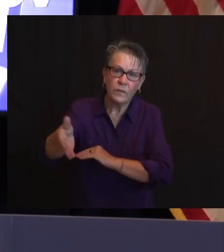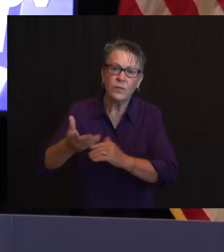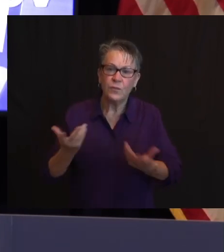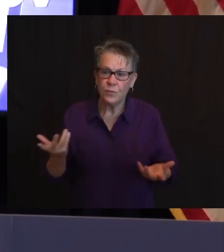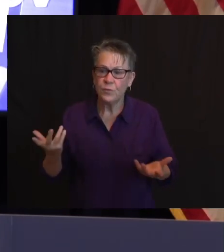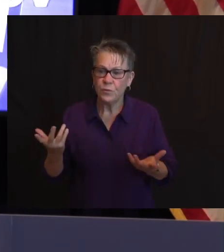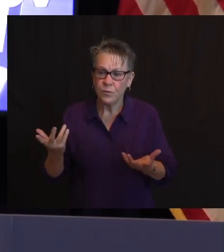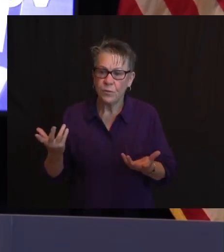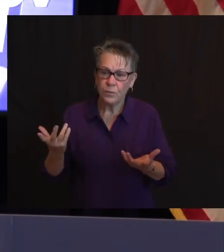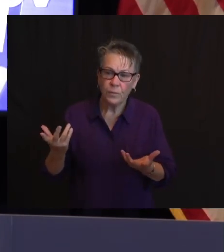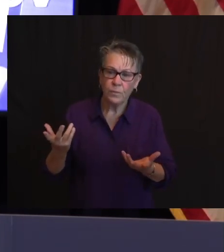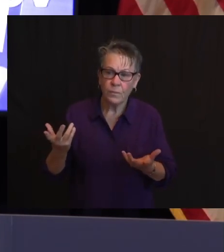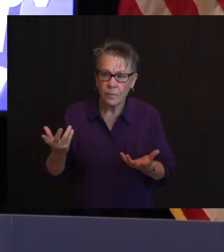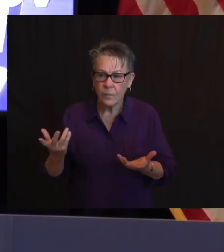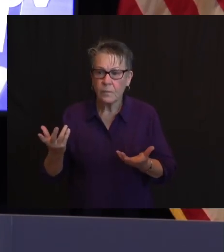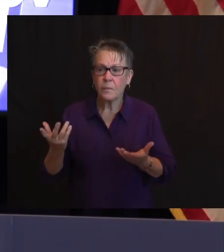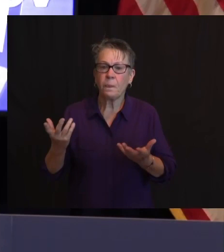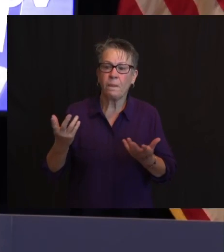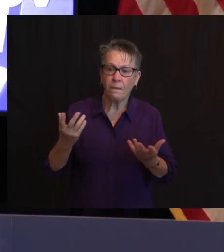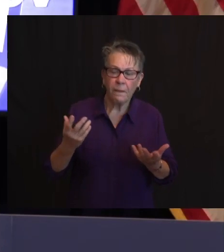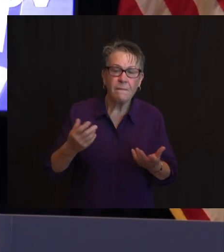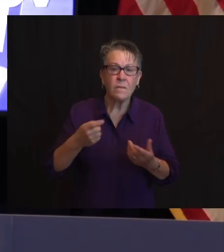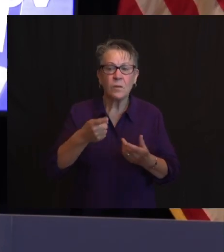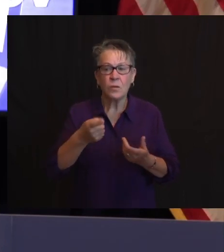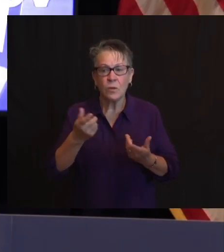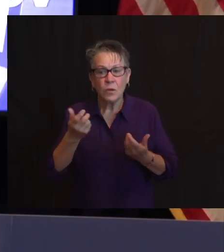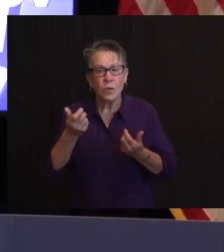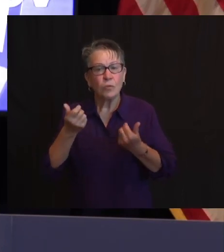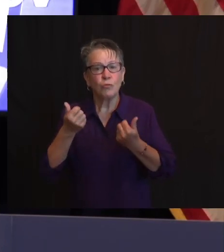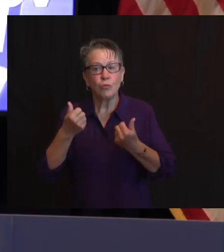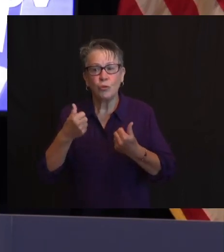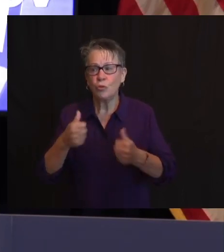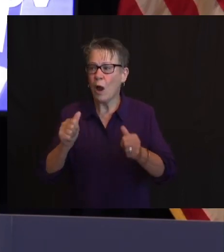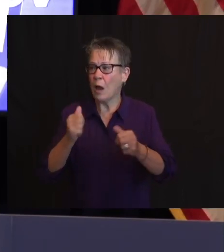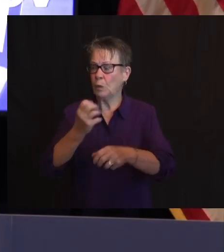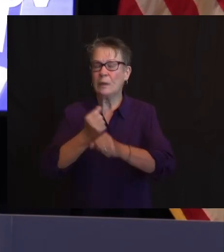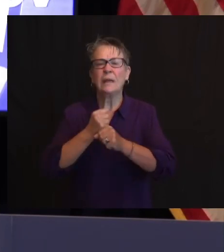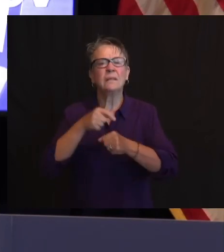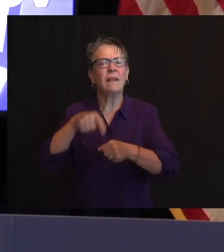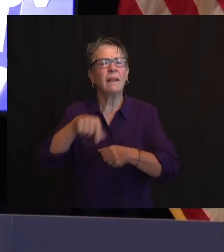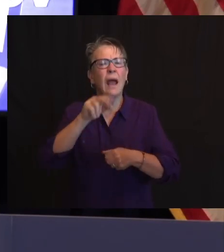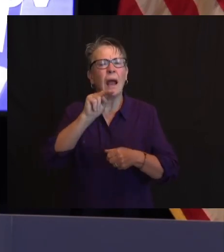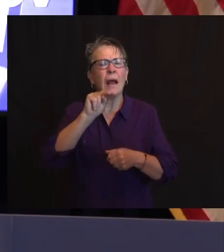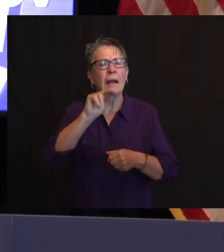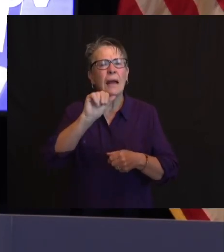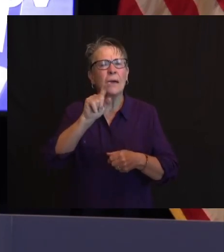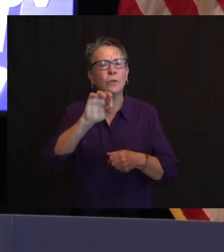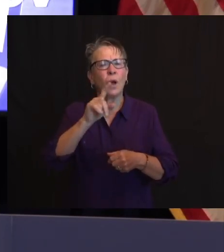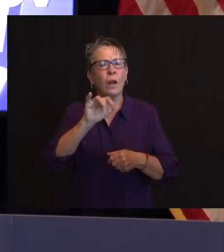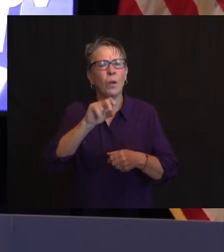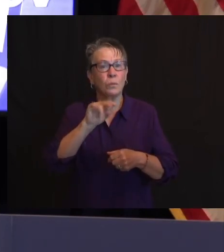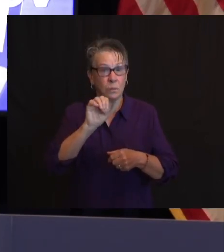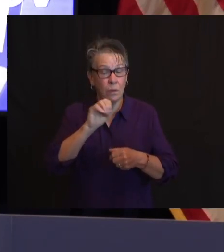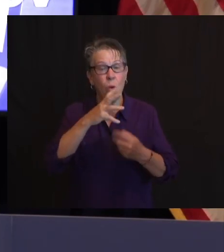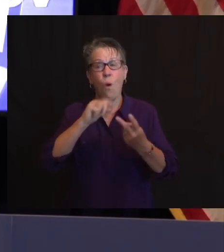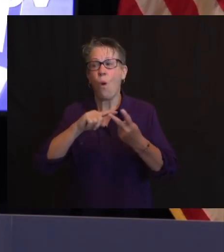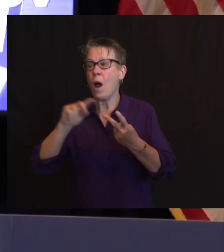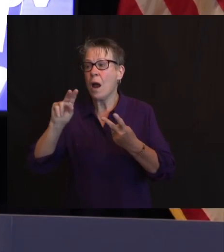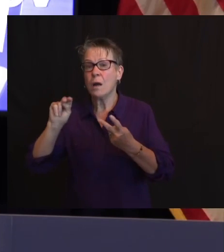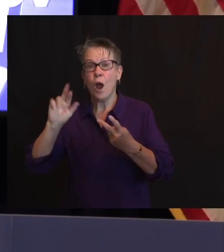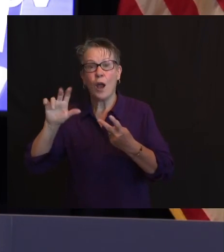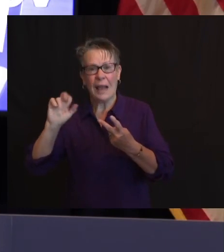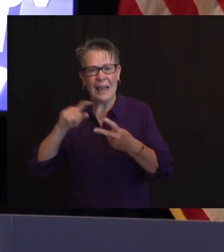more residents are vital for battling this epidemic right now. I encourage New Jerseyans to visit a